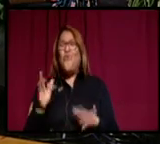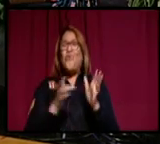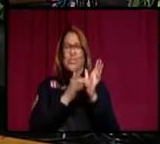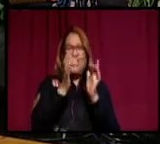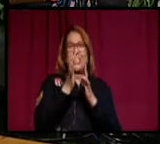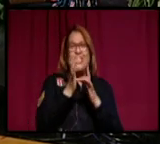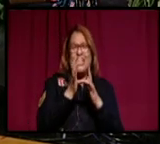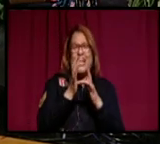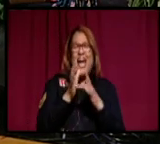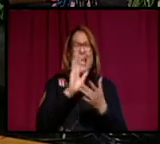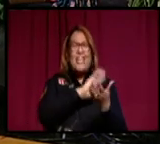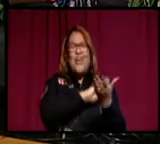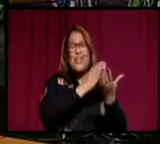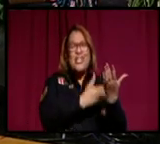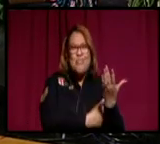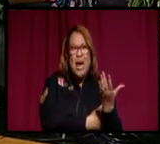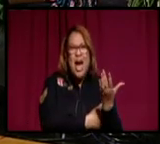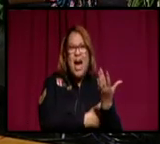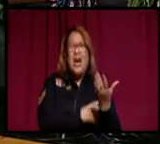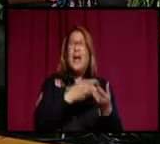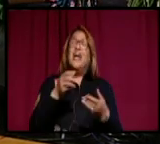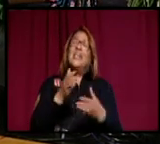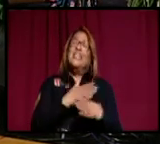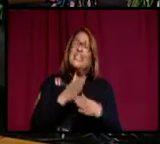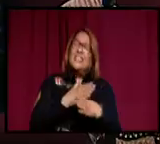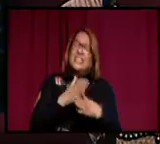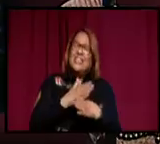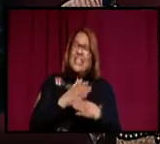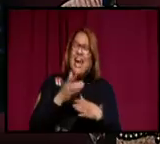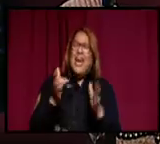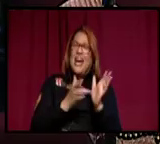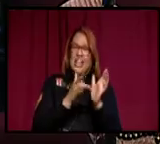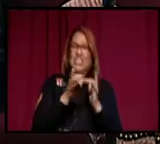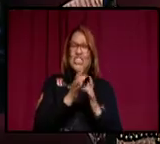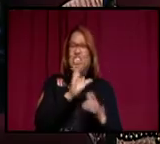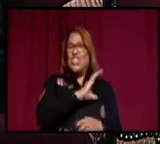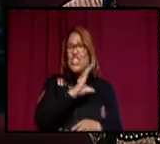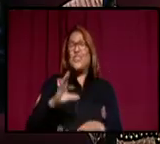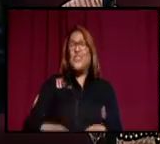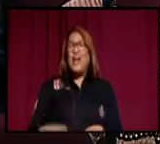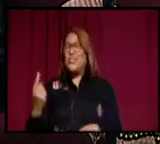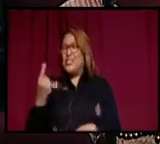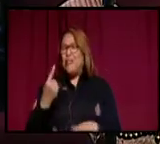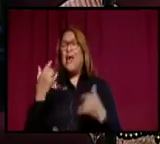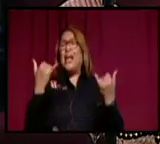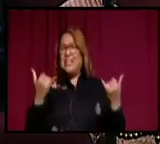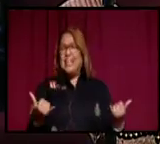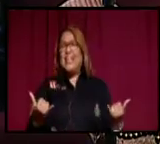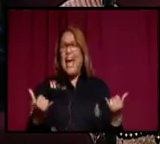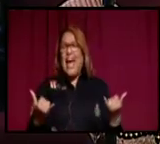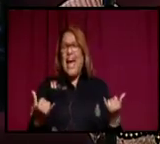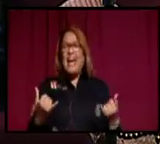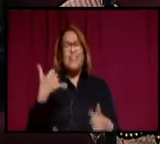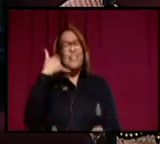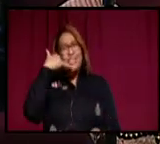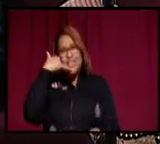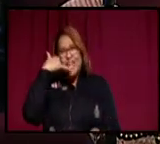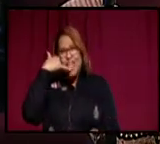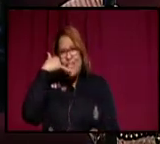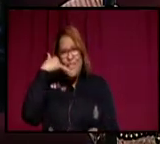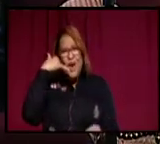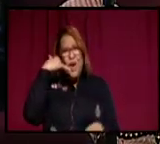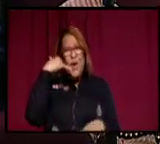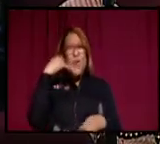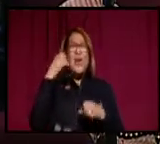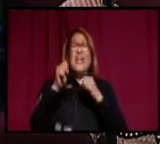name, that don't know his power? Won't you share Jesus Christ with somebody today? If you got to do it by telephone, by the way